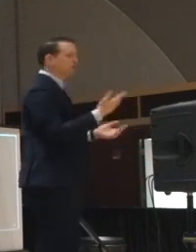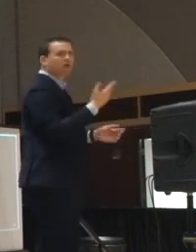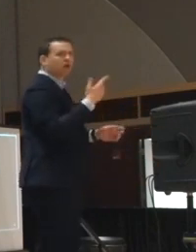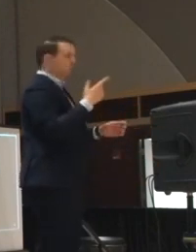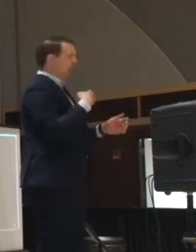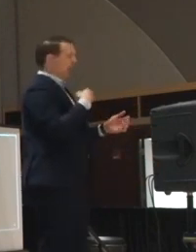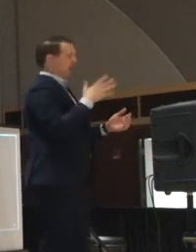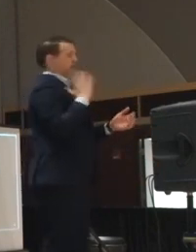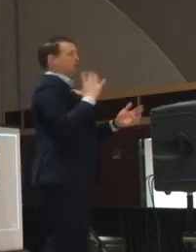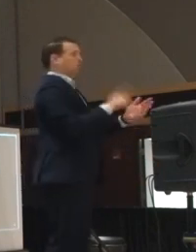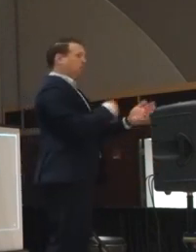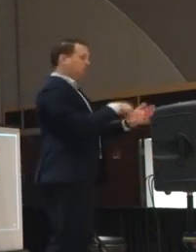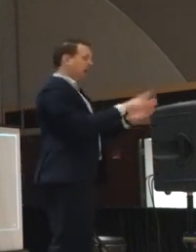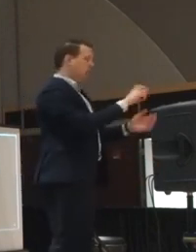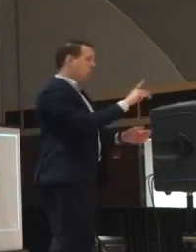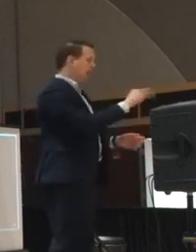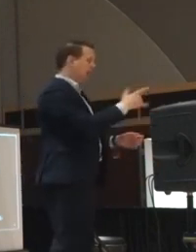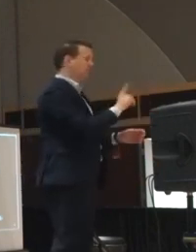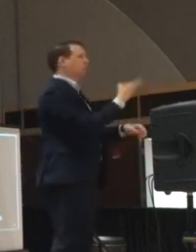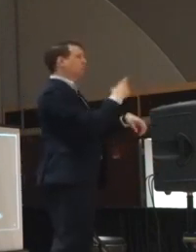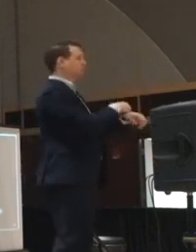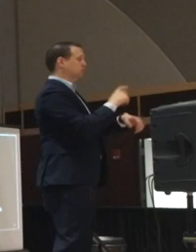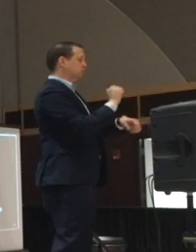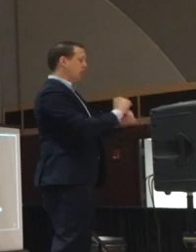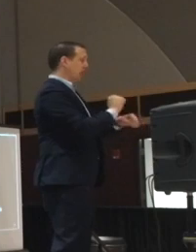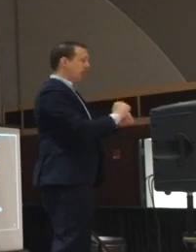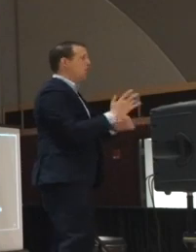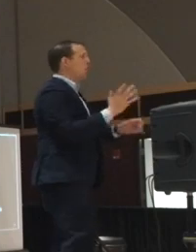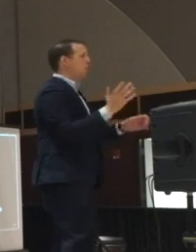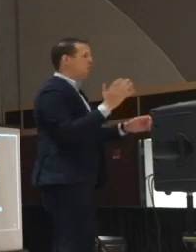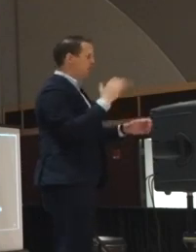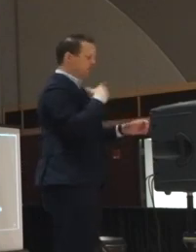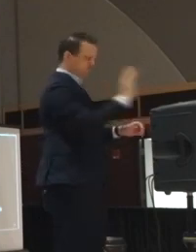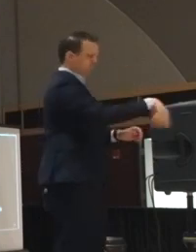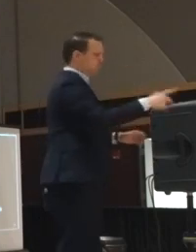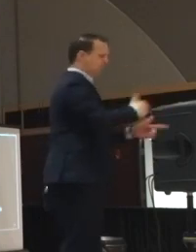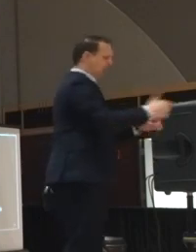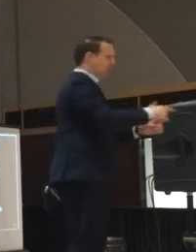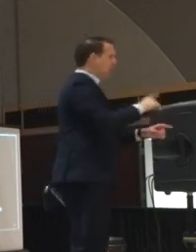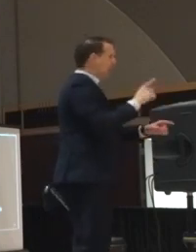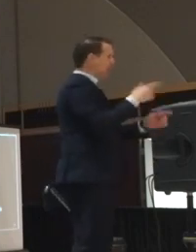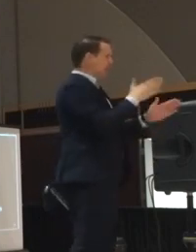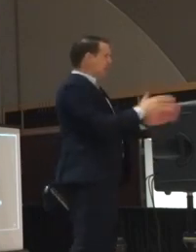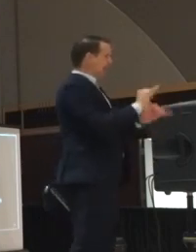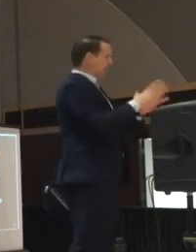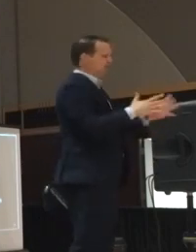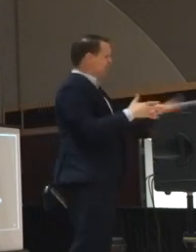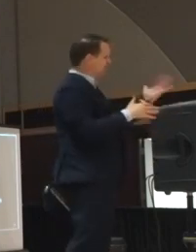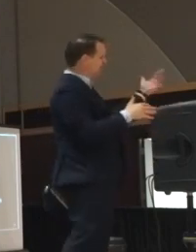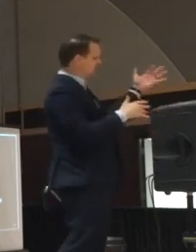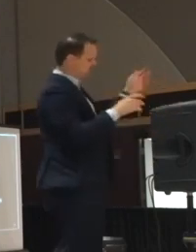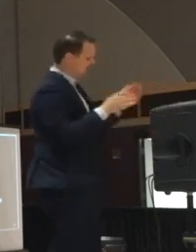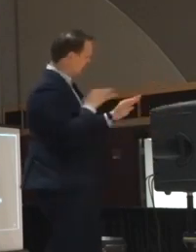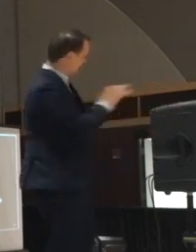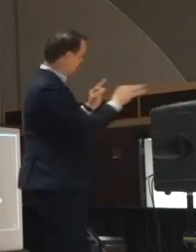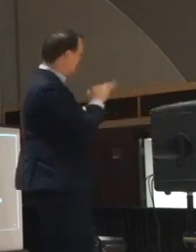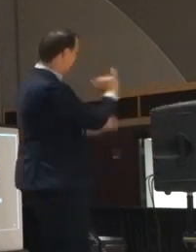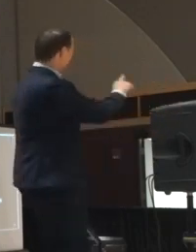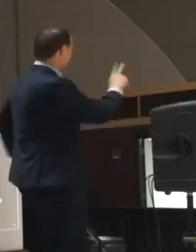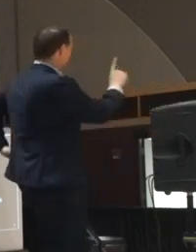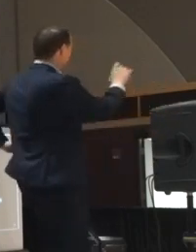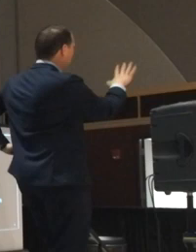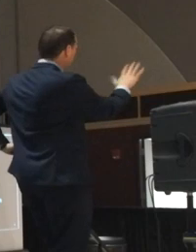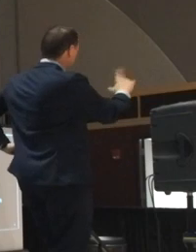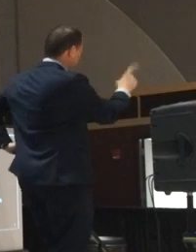I criticized welding on that first job as pigeon doo-doo, the plant engineer pulled me into his office and explained that was really rude and I